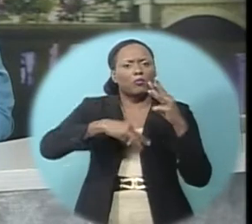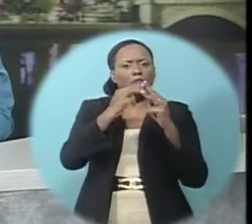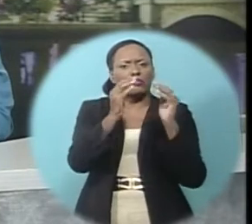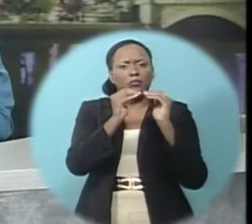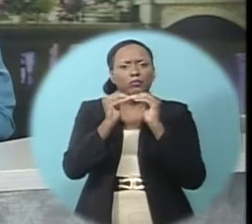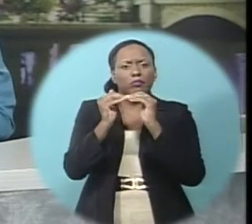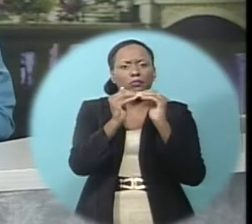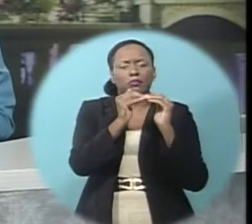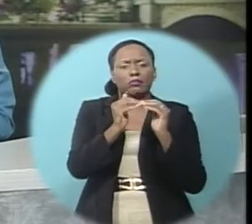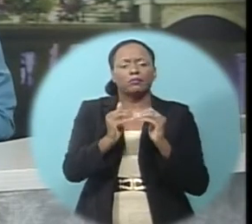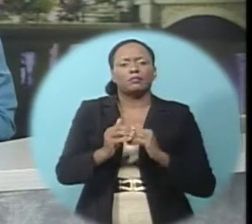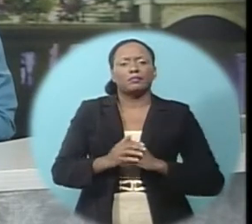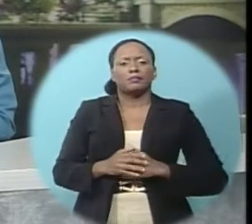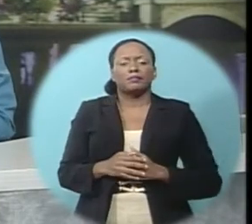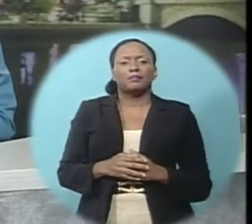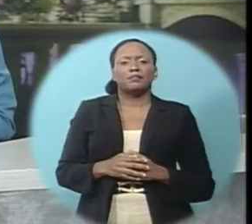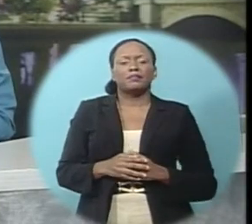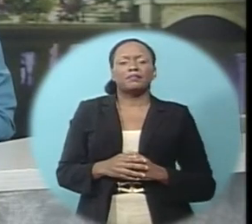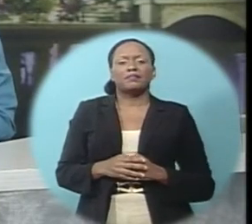platform.